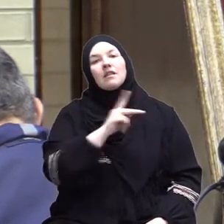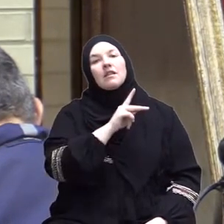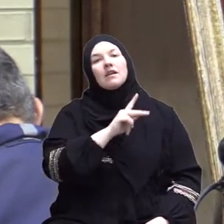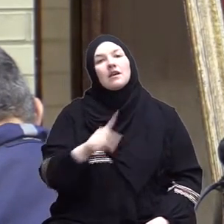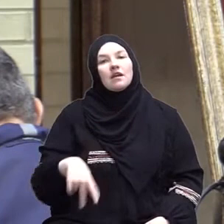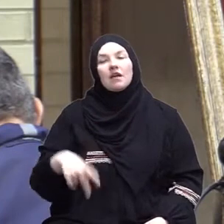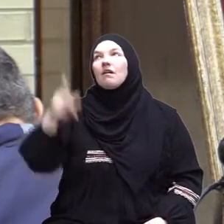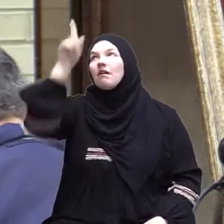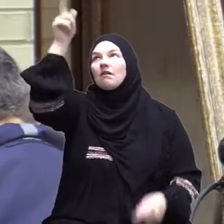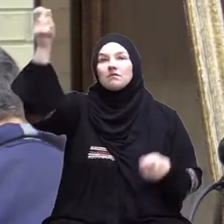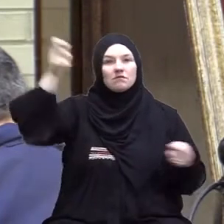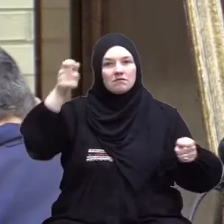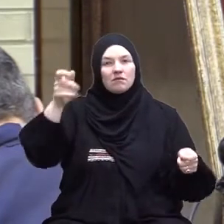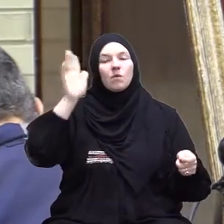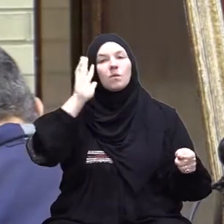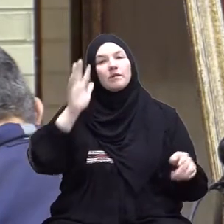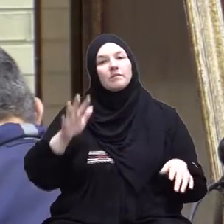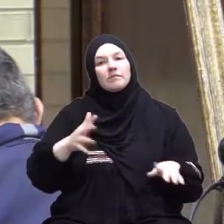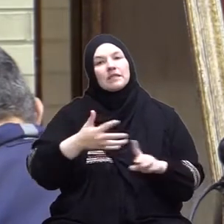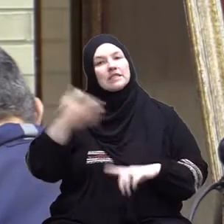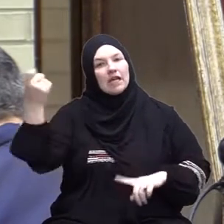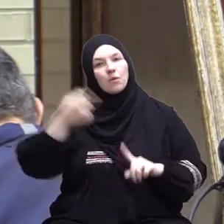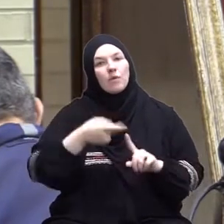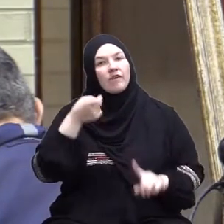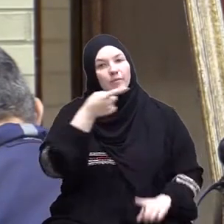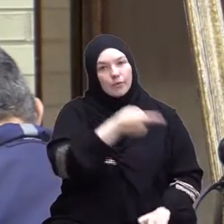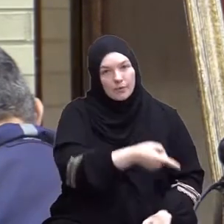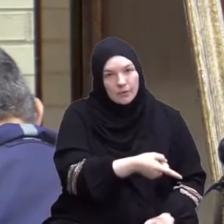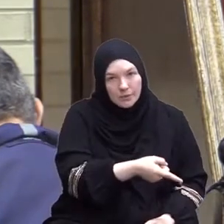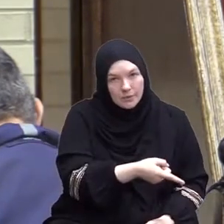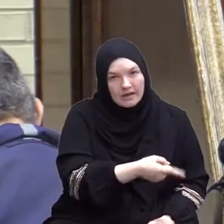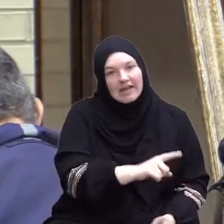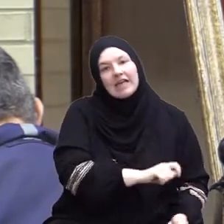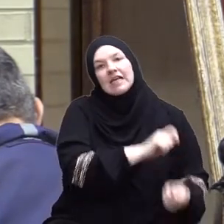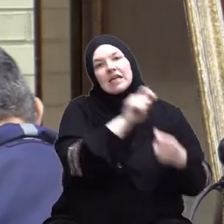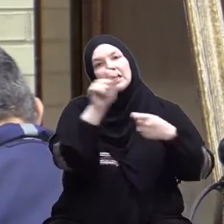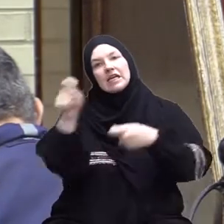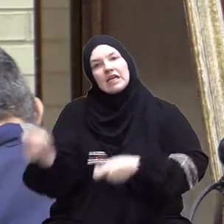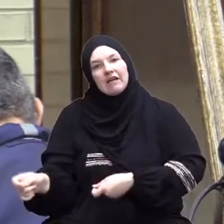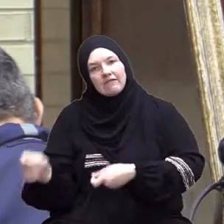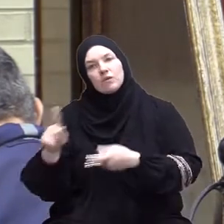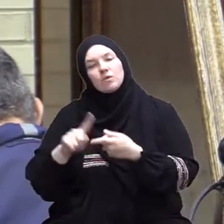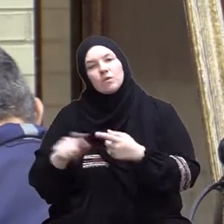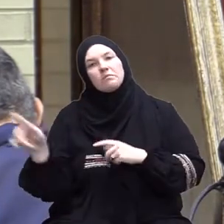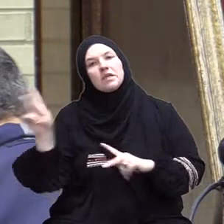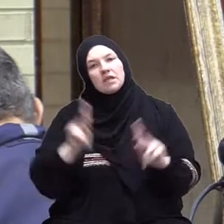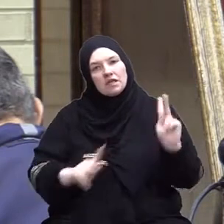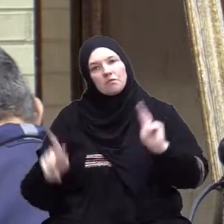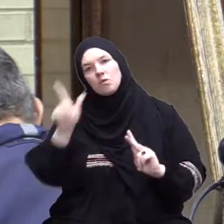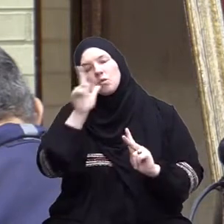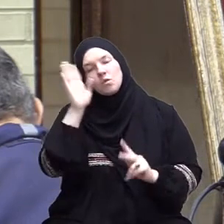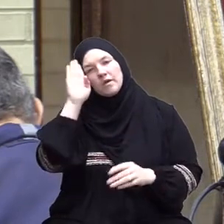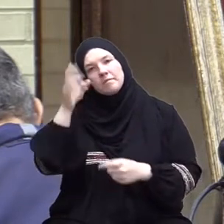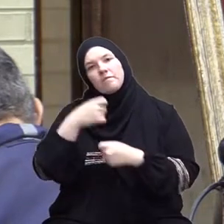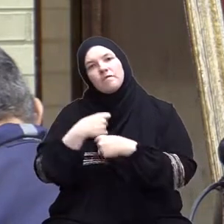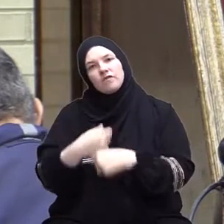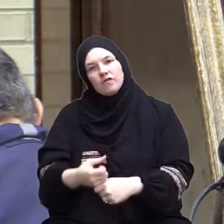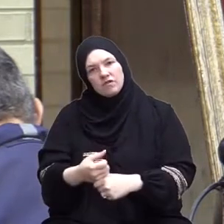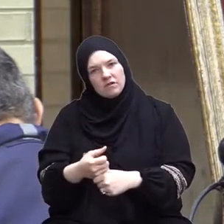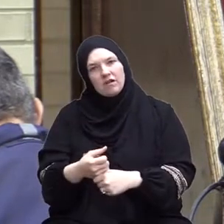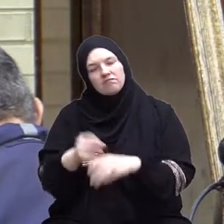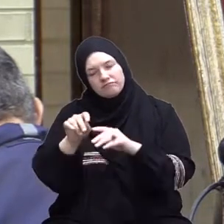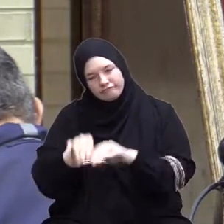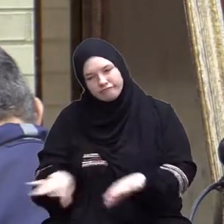of God will be taken away from you and given to people who would produce the fruits of